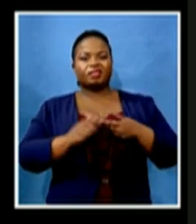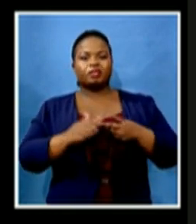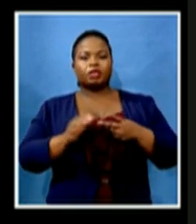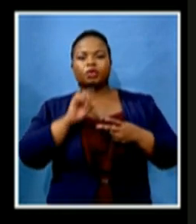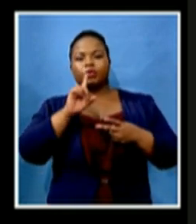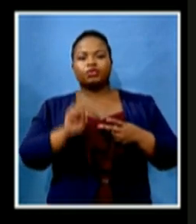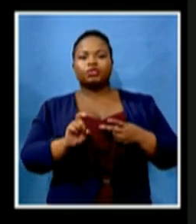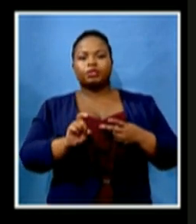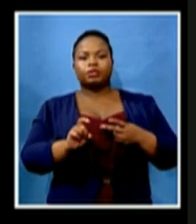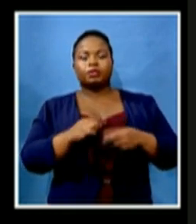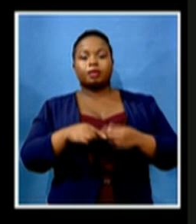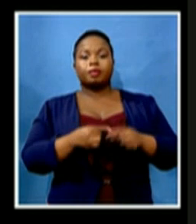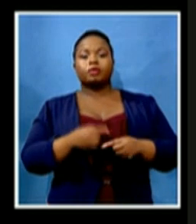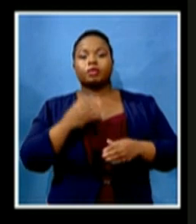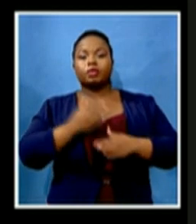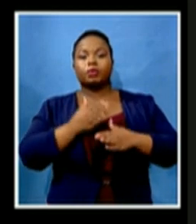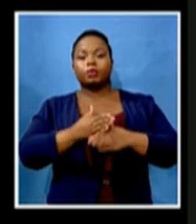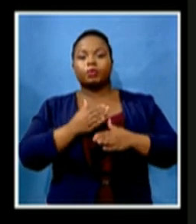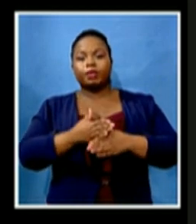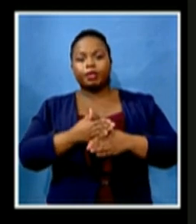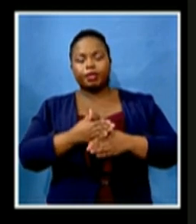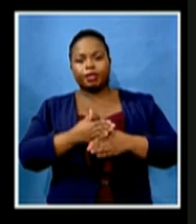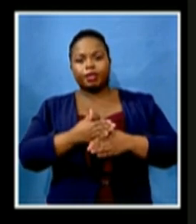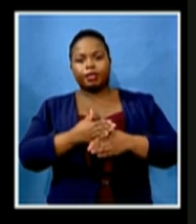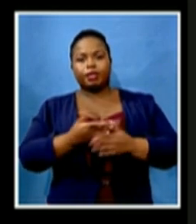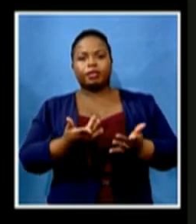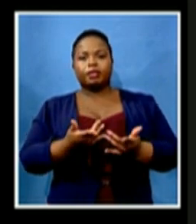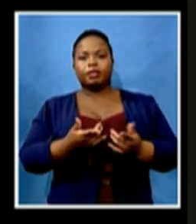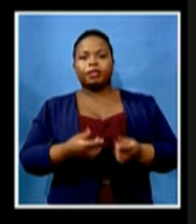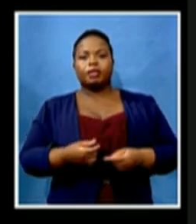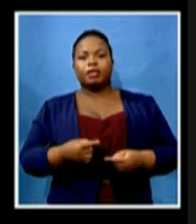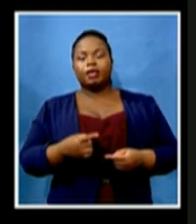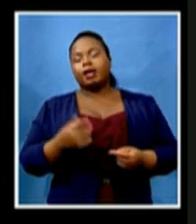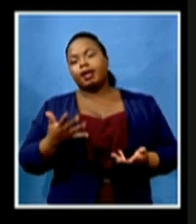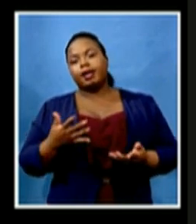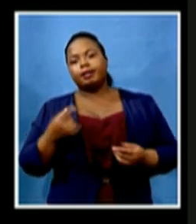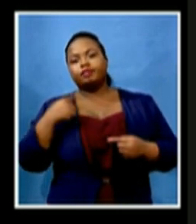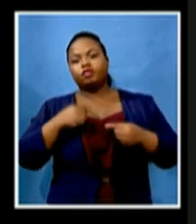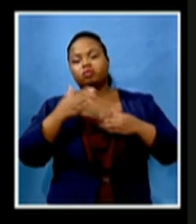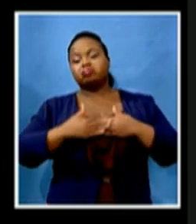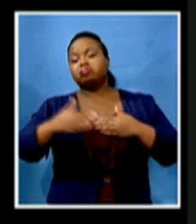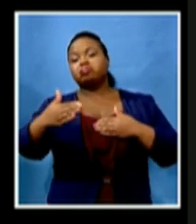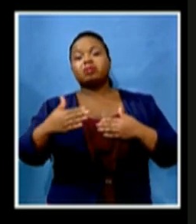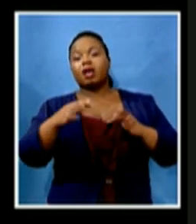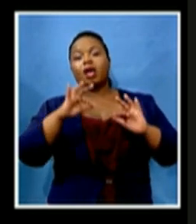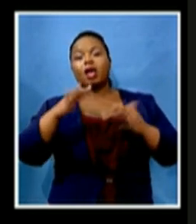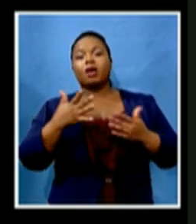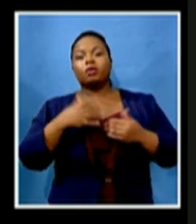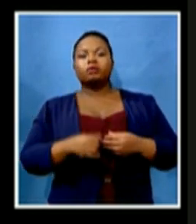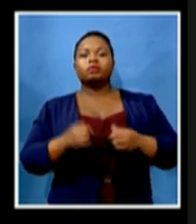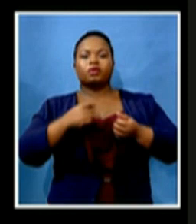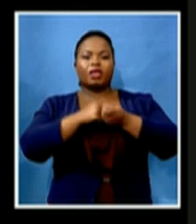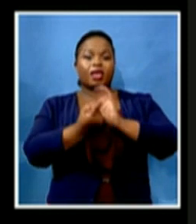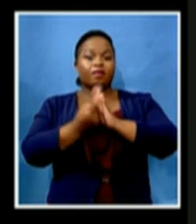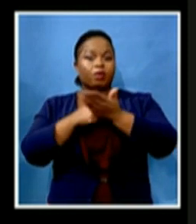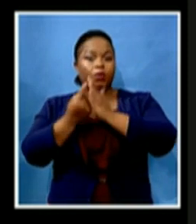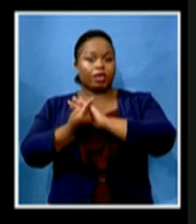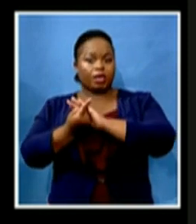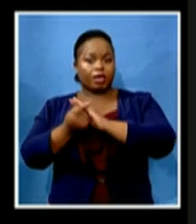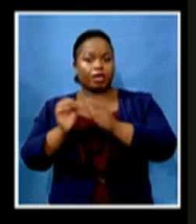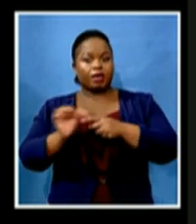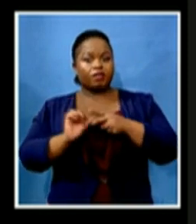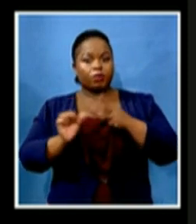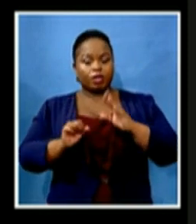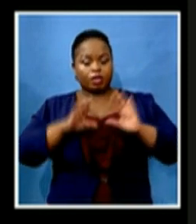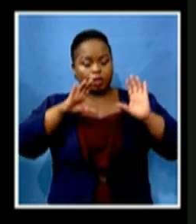it goes to say that almost on a weekly basis, the modeling group shares their data with us,